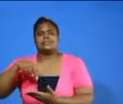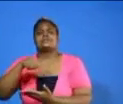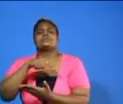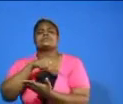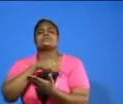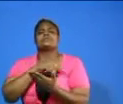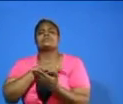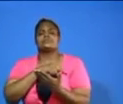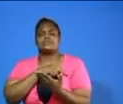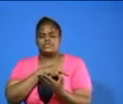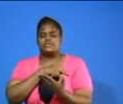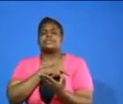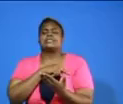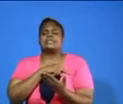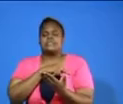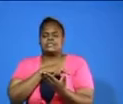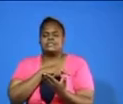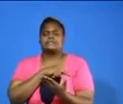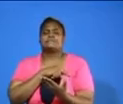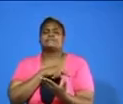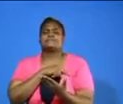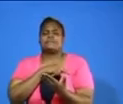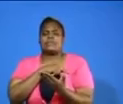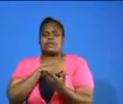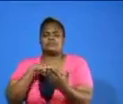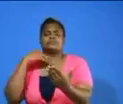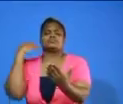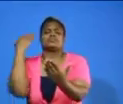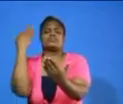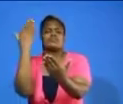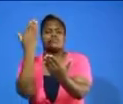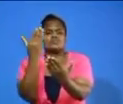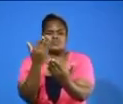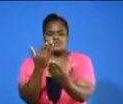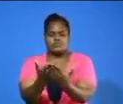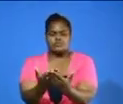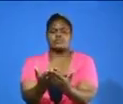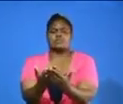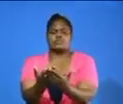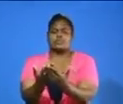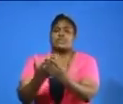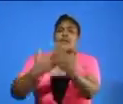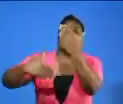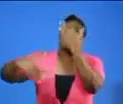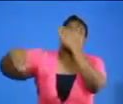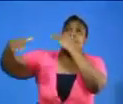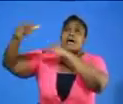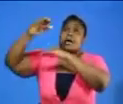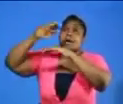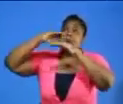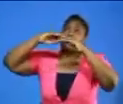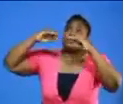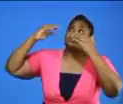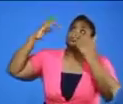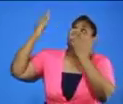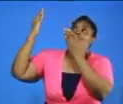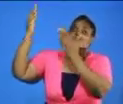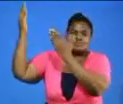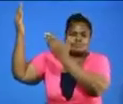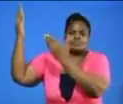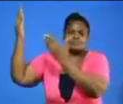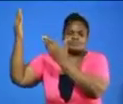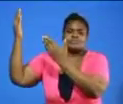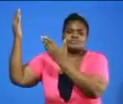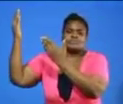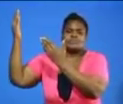till we reach that blissful shore where